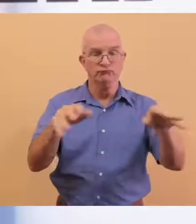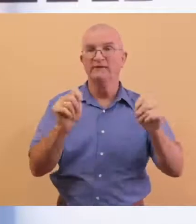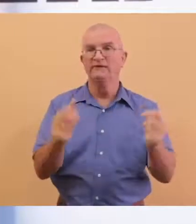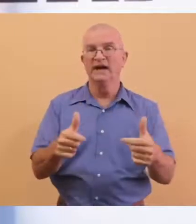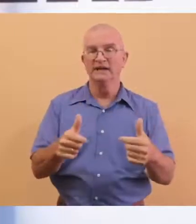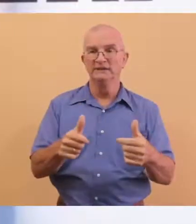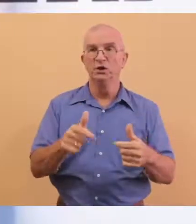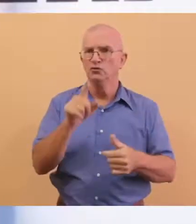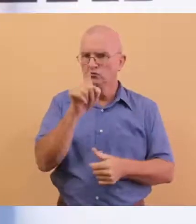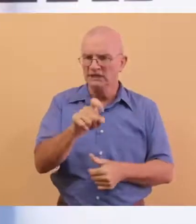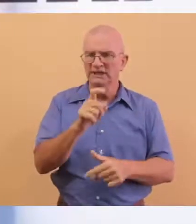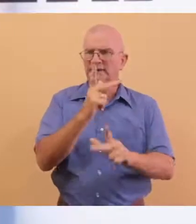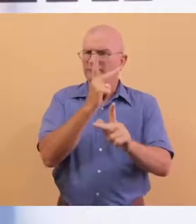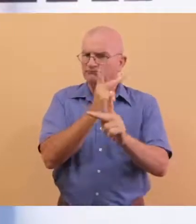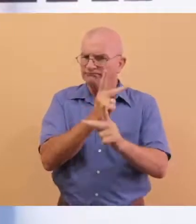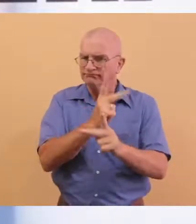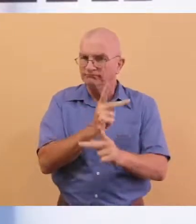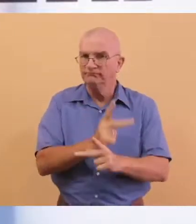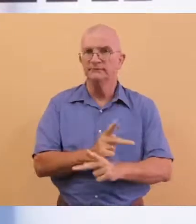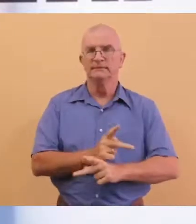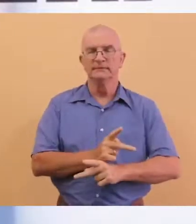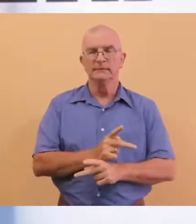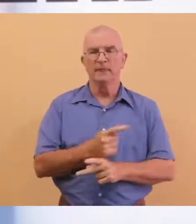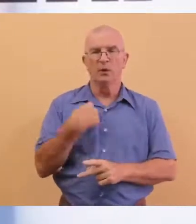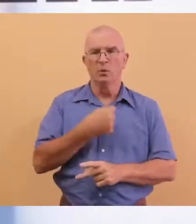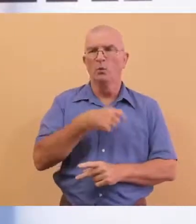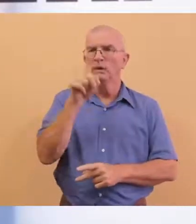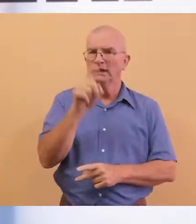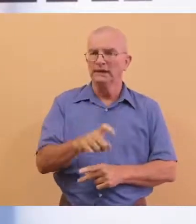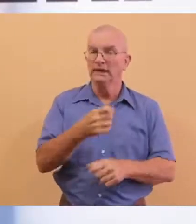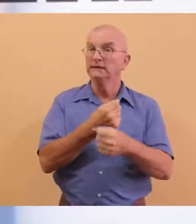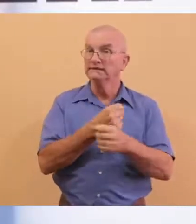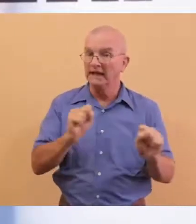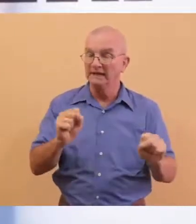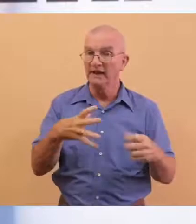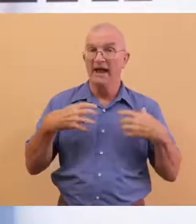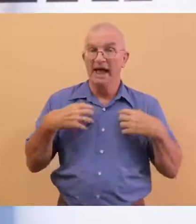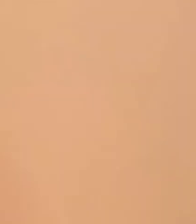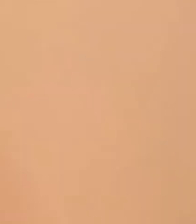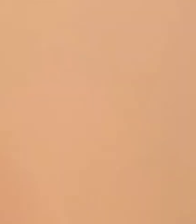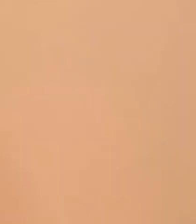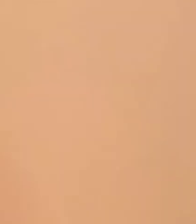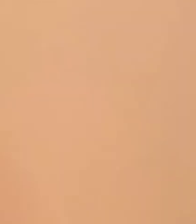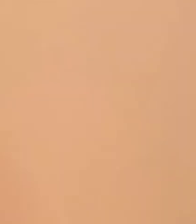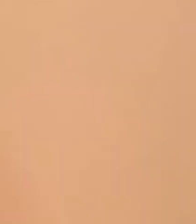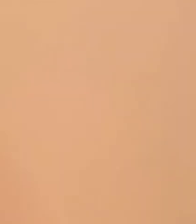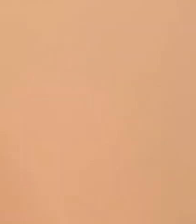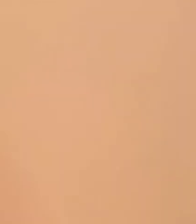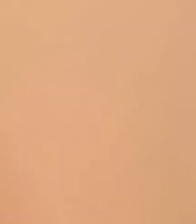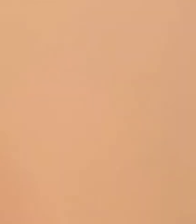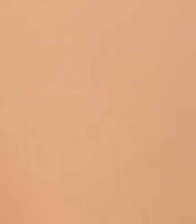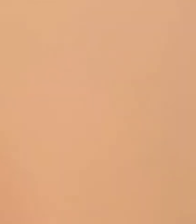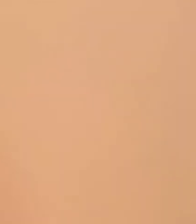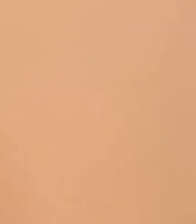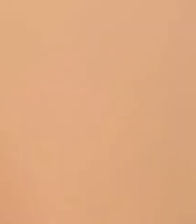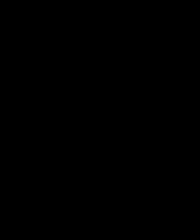be extremely vigilant. We need a safe and healthy Guyana. I thank you.